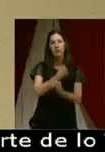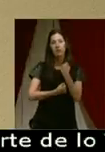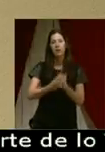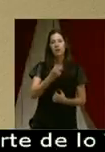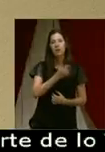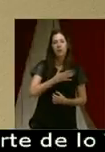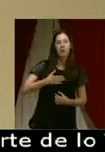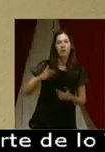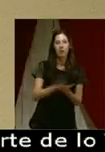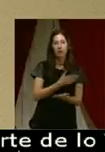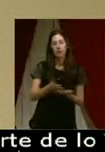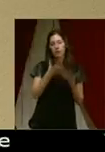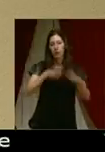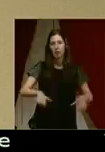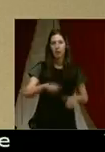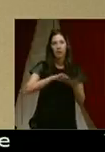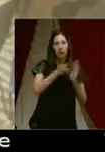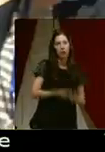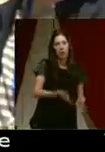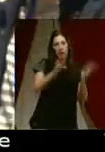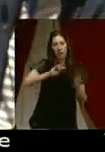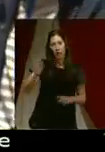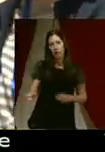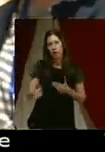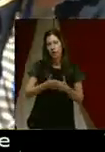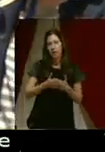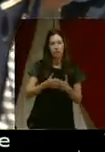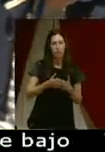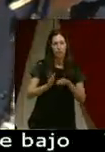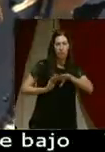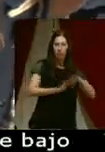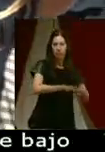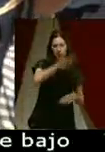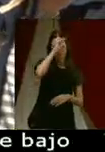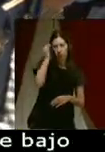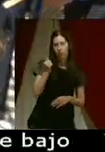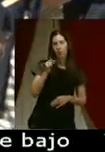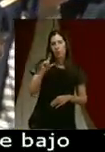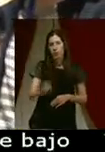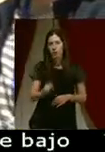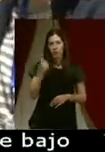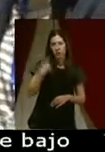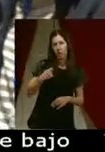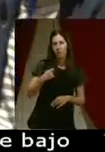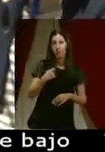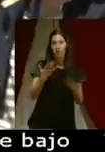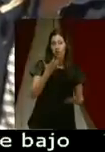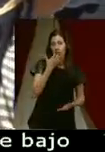Regarding the economic issue, I wanted to differentiate between open source economy and standard open source